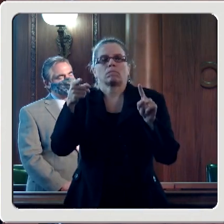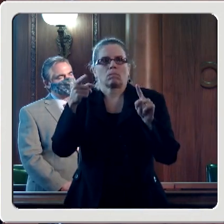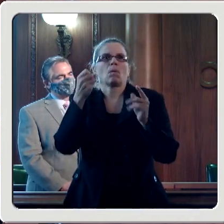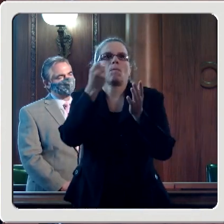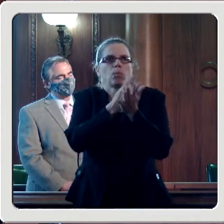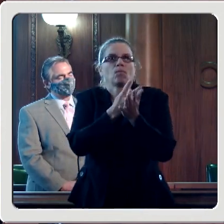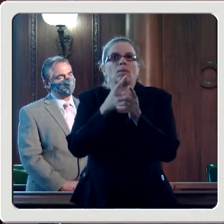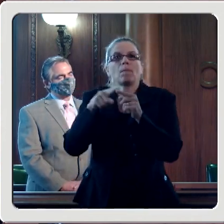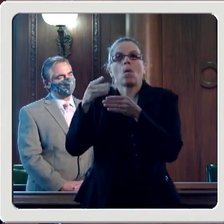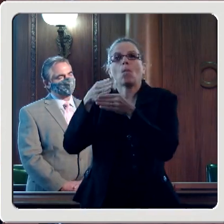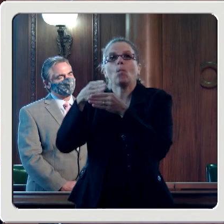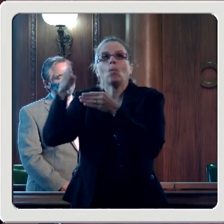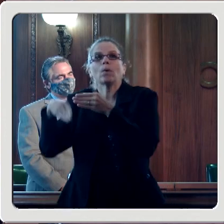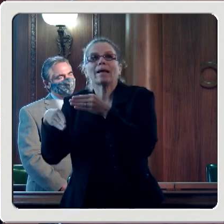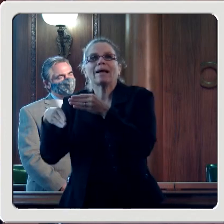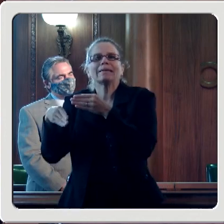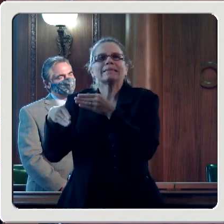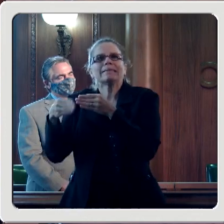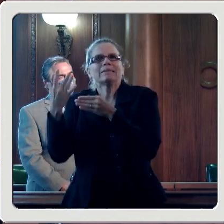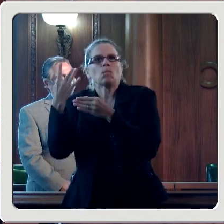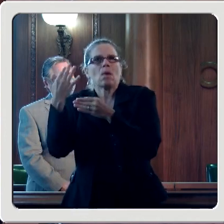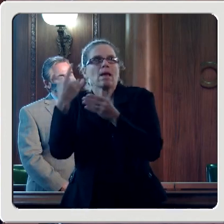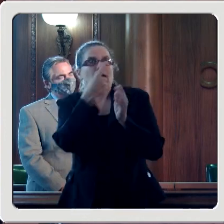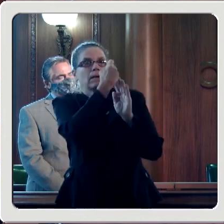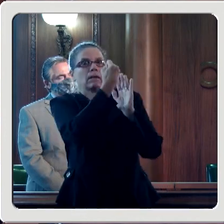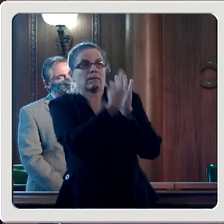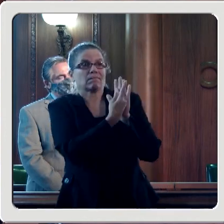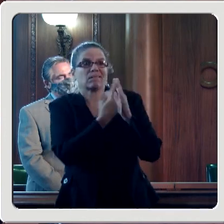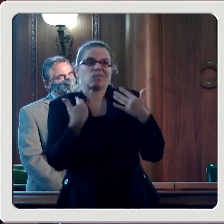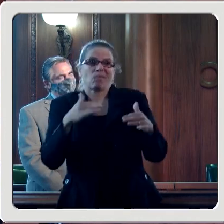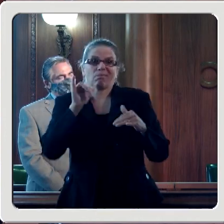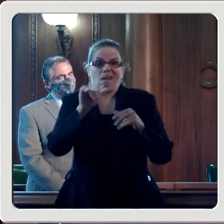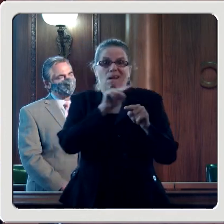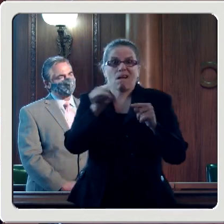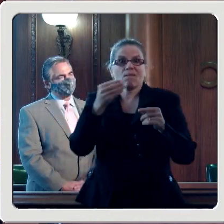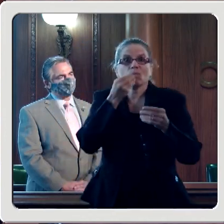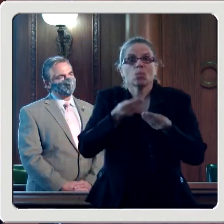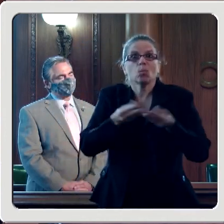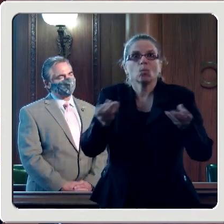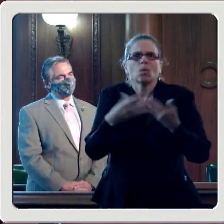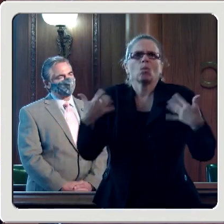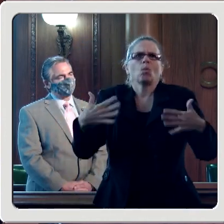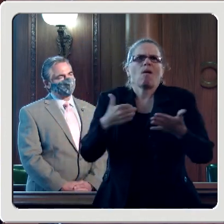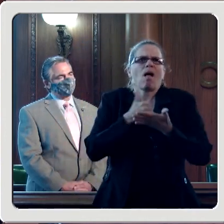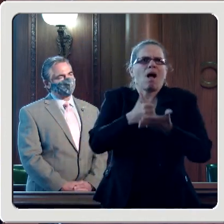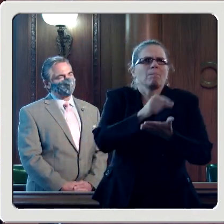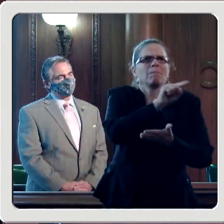I think, help families through this tragic situation. Our staff,